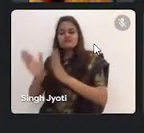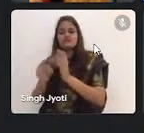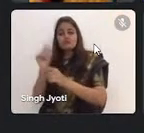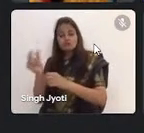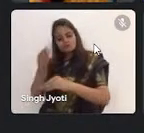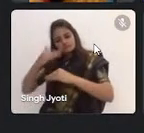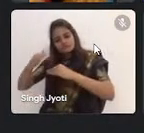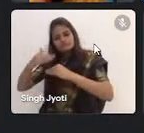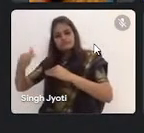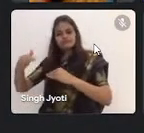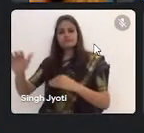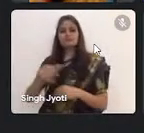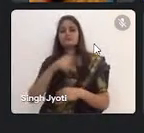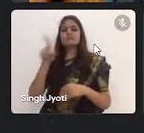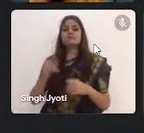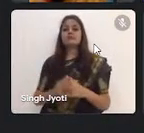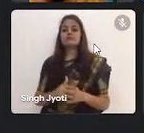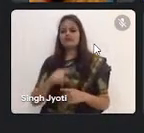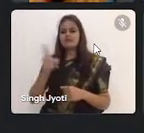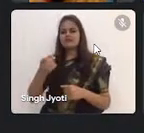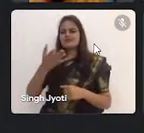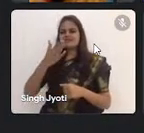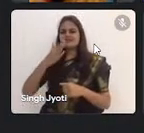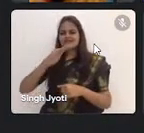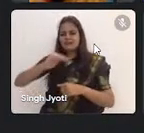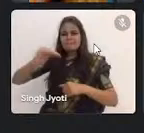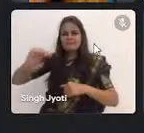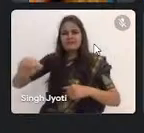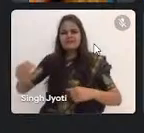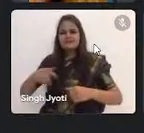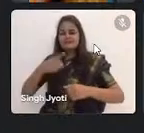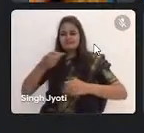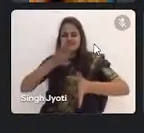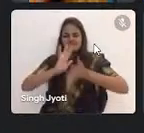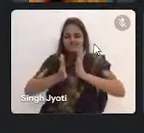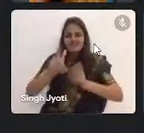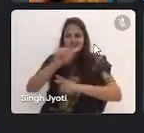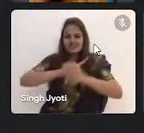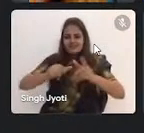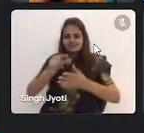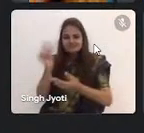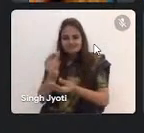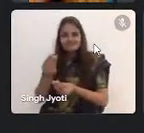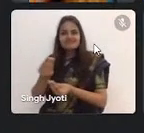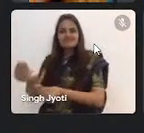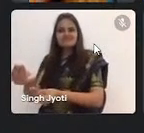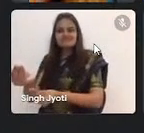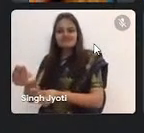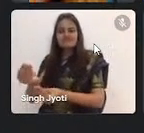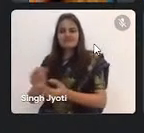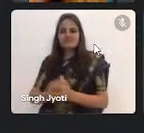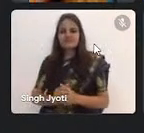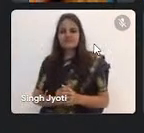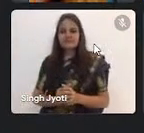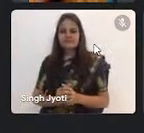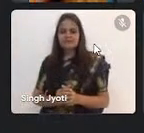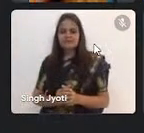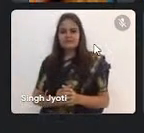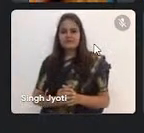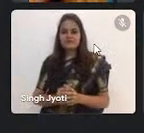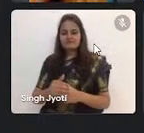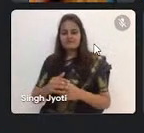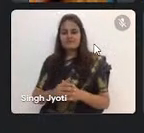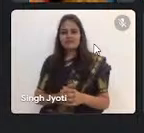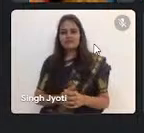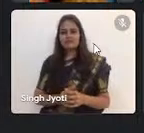a child is exposed to a sign language, this might disrupt their